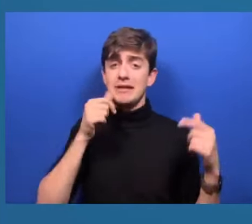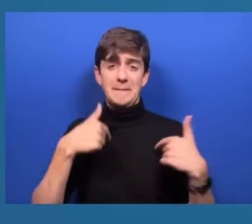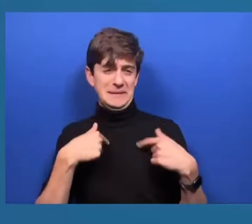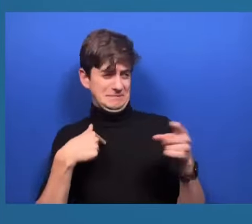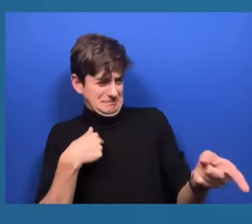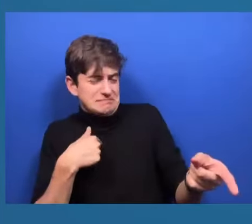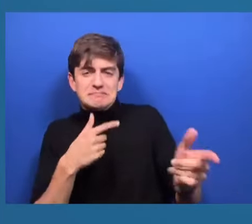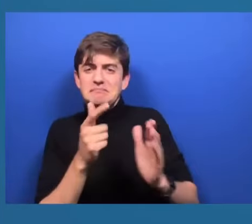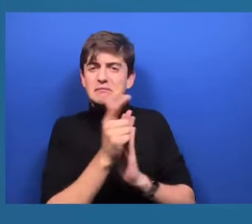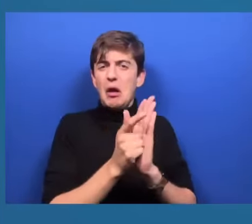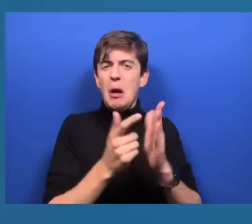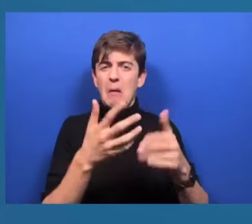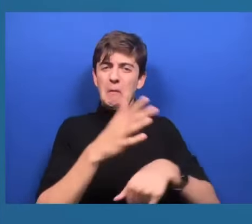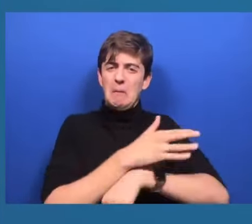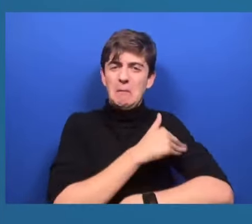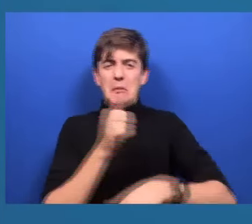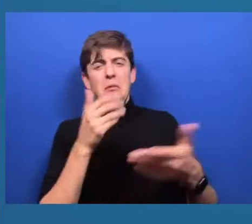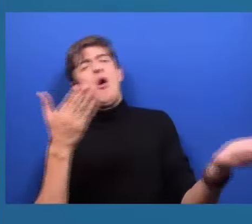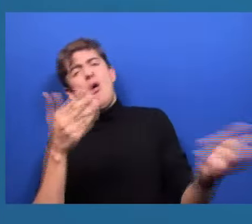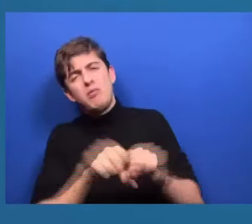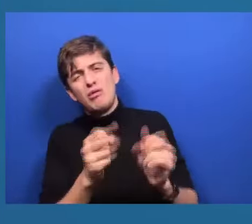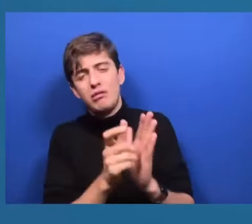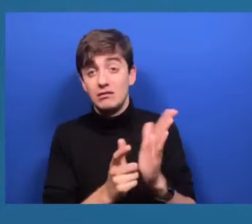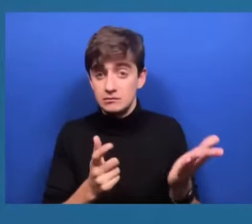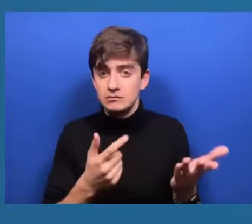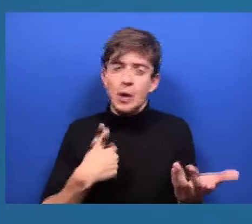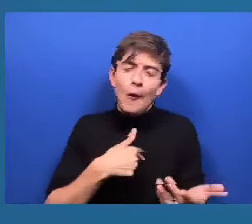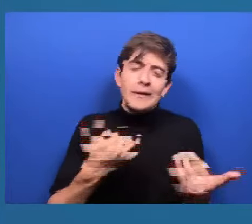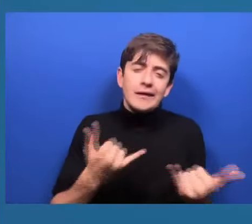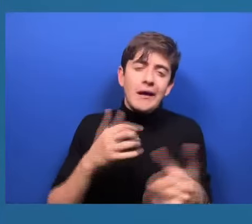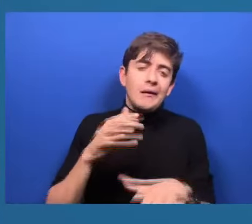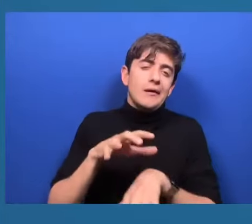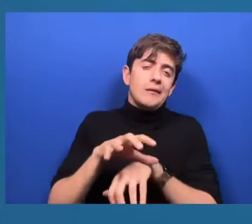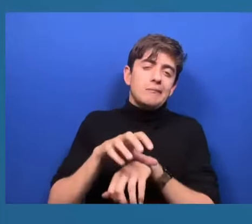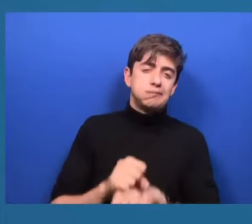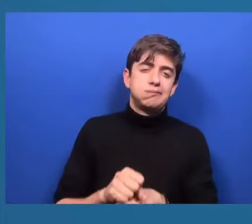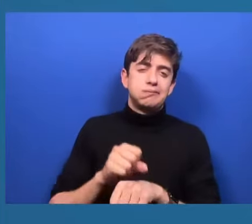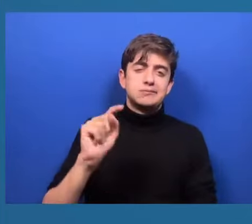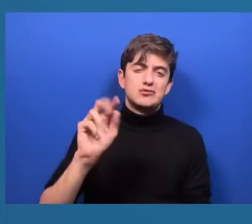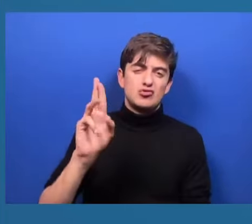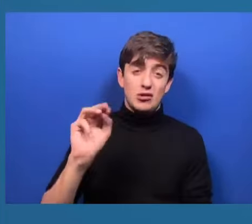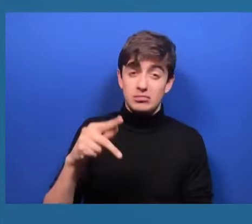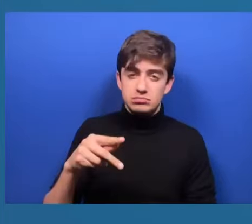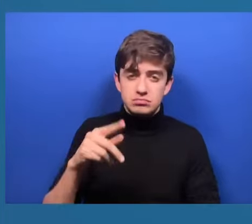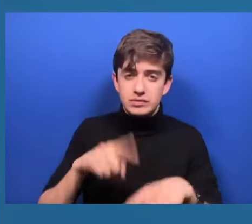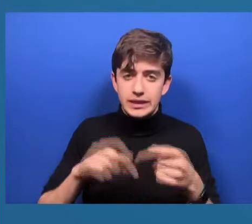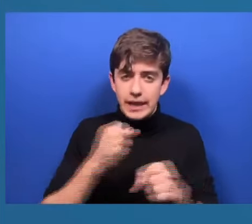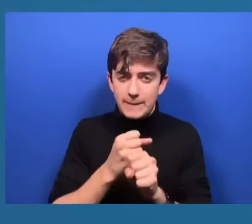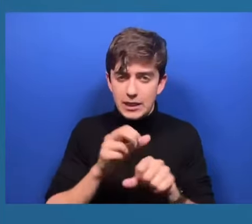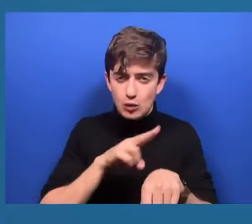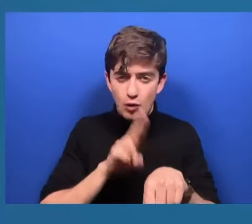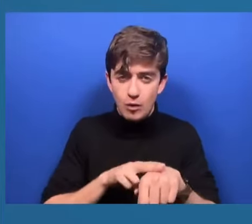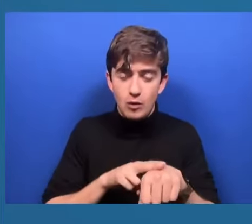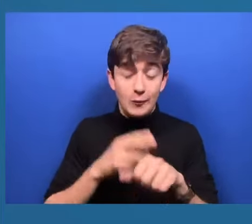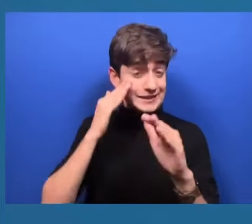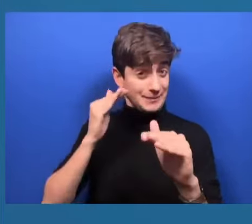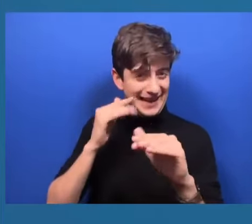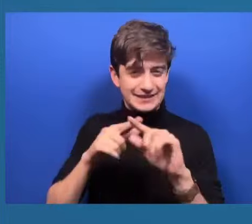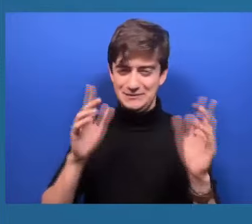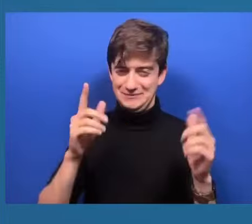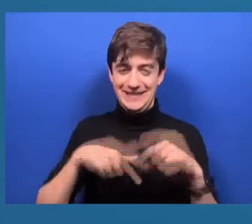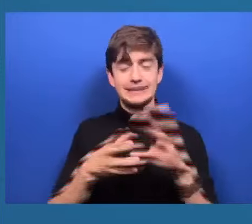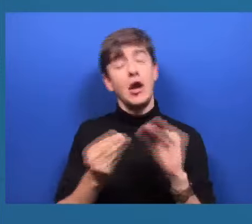come to expect this from a president like Donald Trump, we cannot normalize it. We cannot justify it.